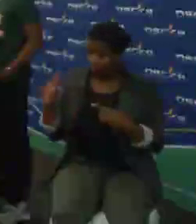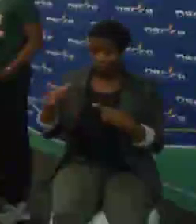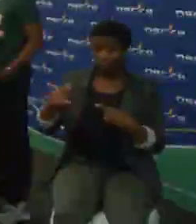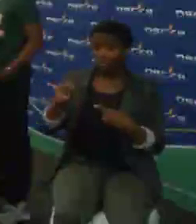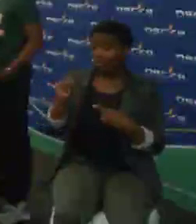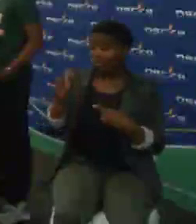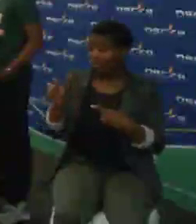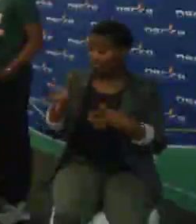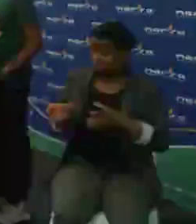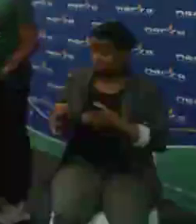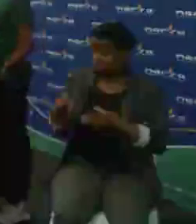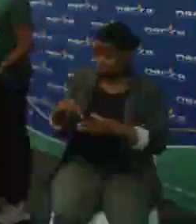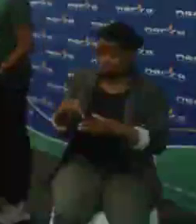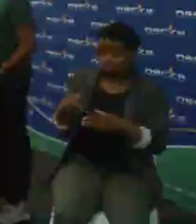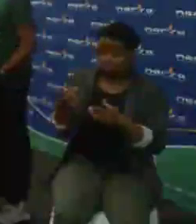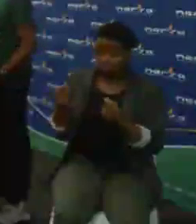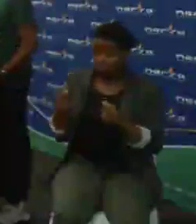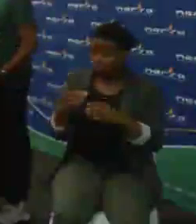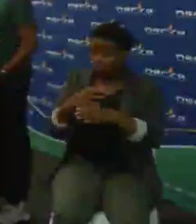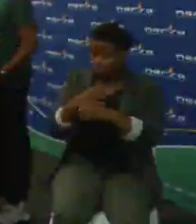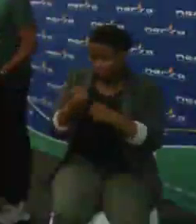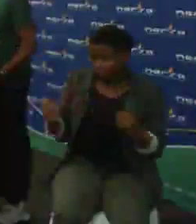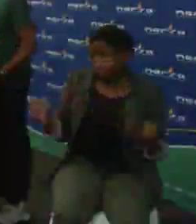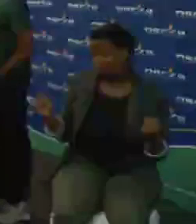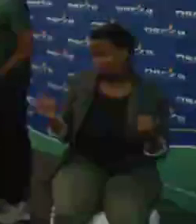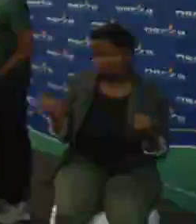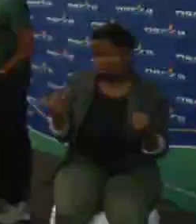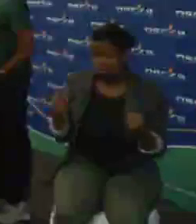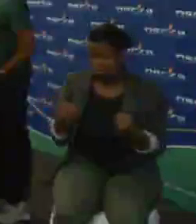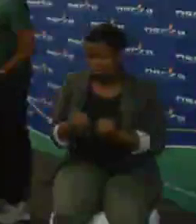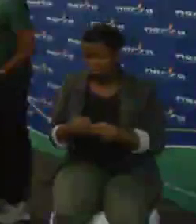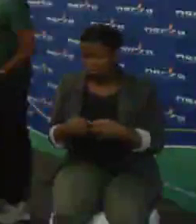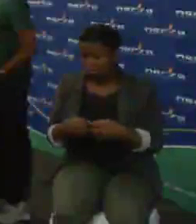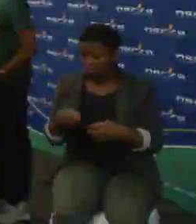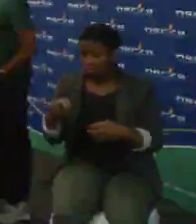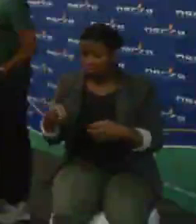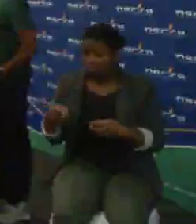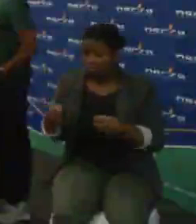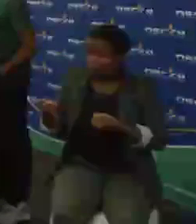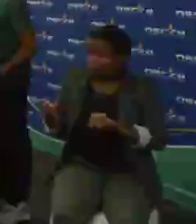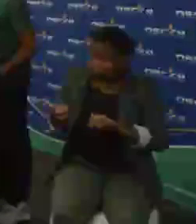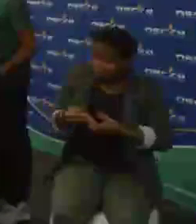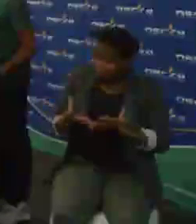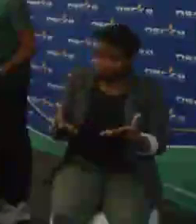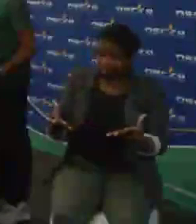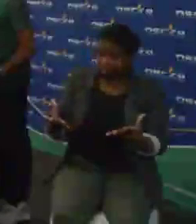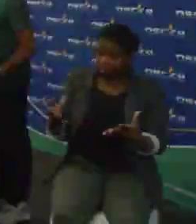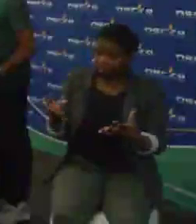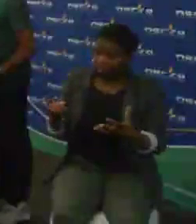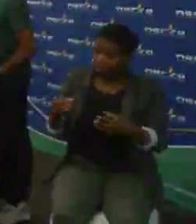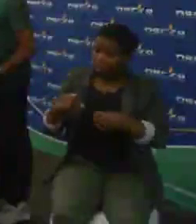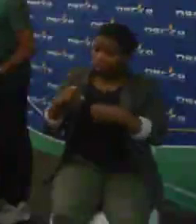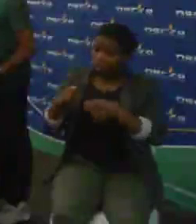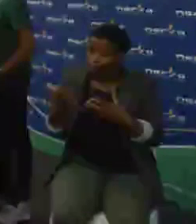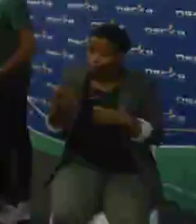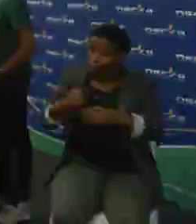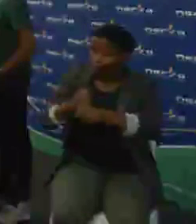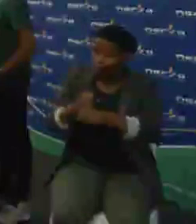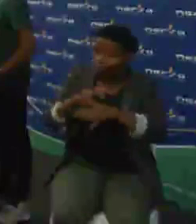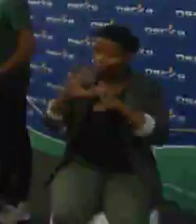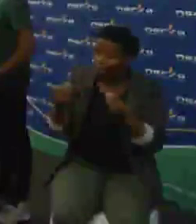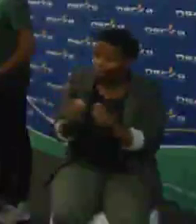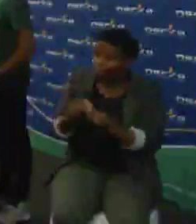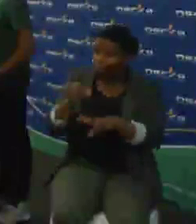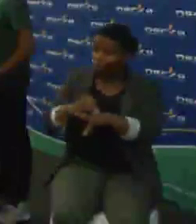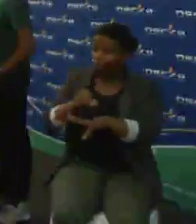this case, because you have to provide the oversight, or rather you have to regulate in such a way that even